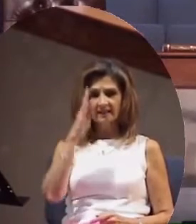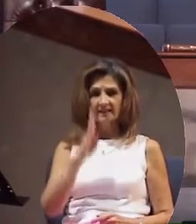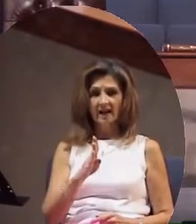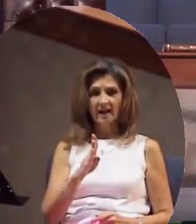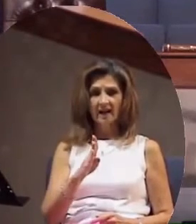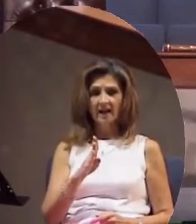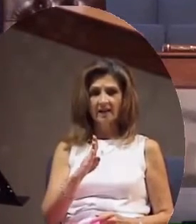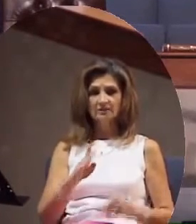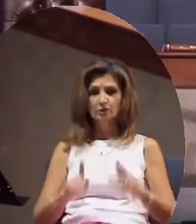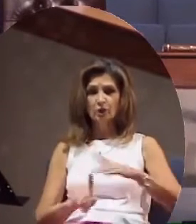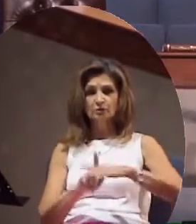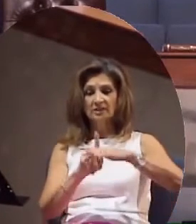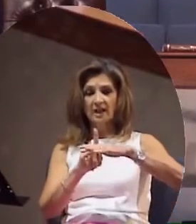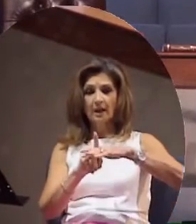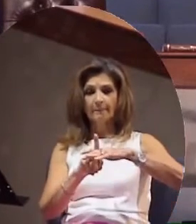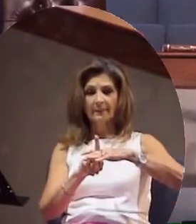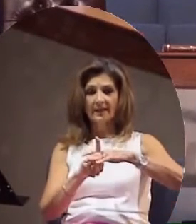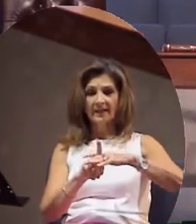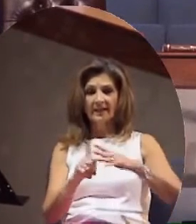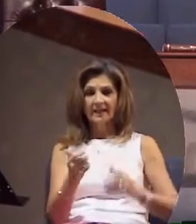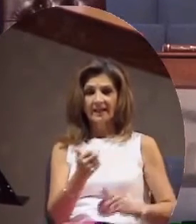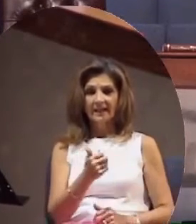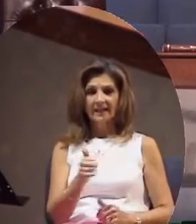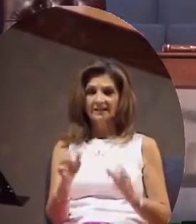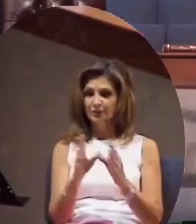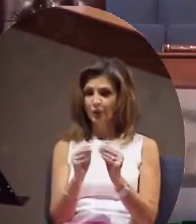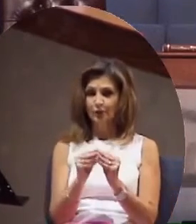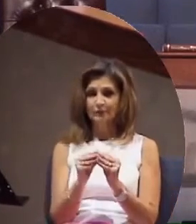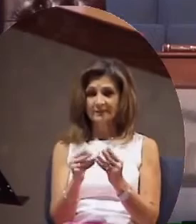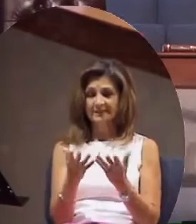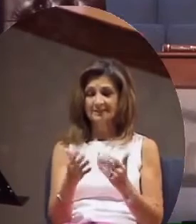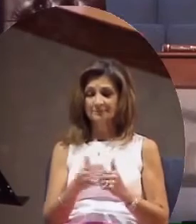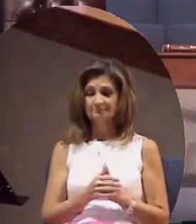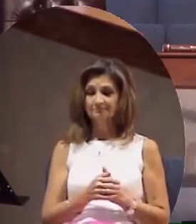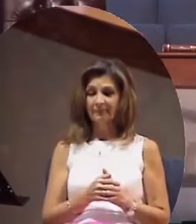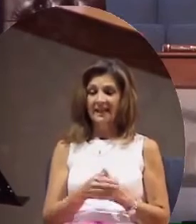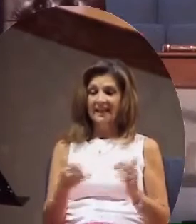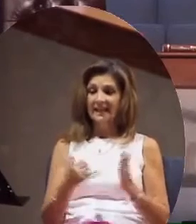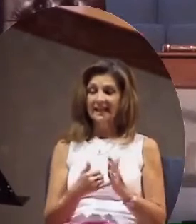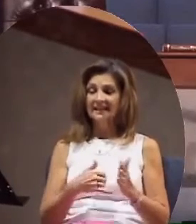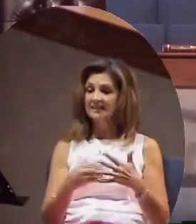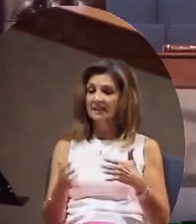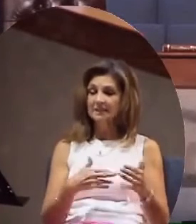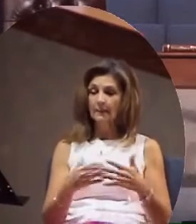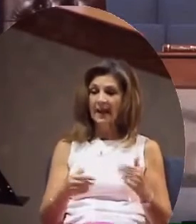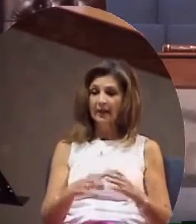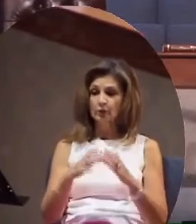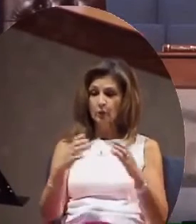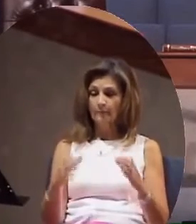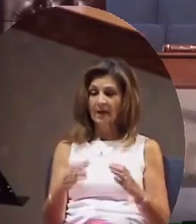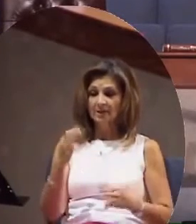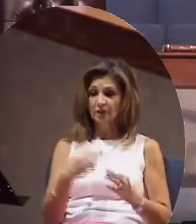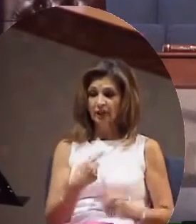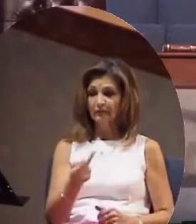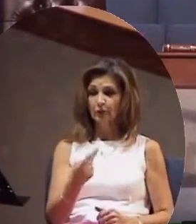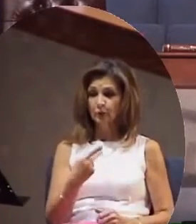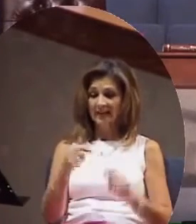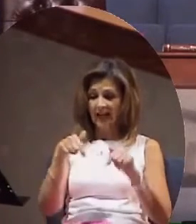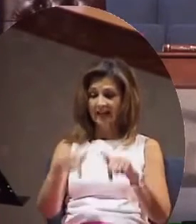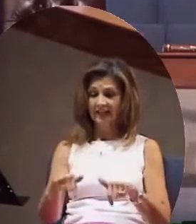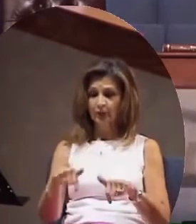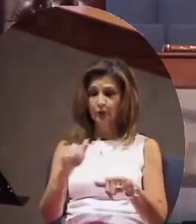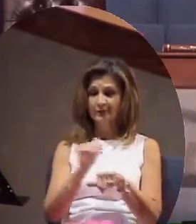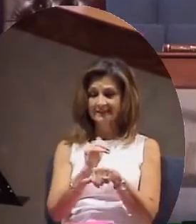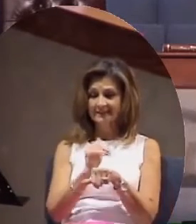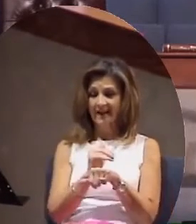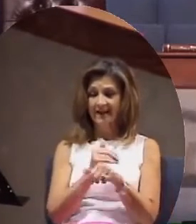Amen. That's a blessing. I mean to be where the Lord is. When it does not matter much if you and I are here